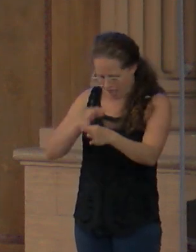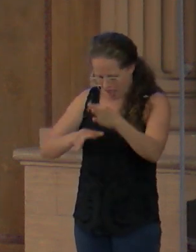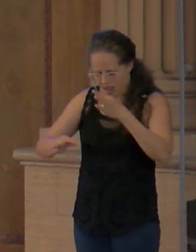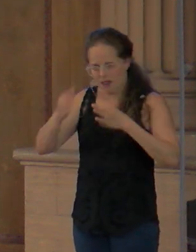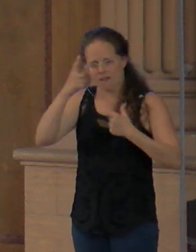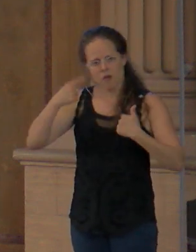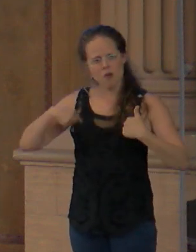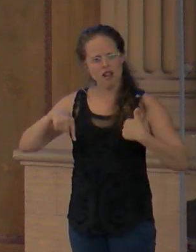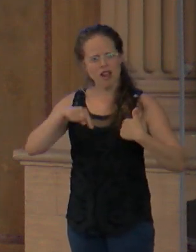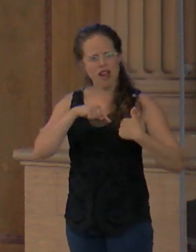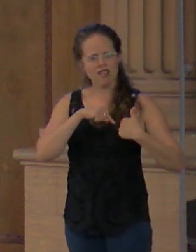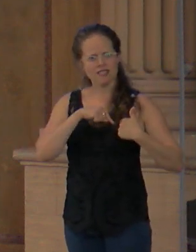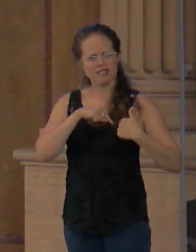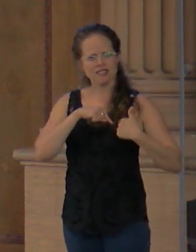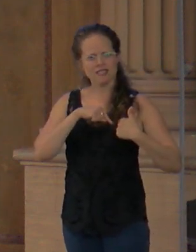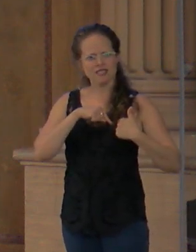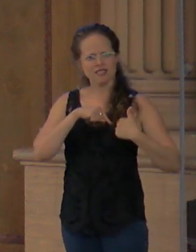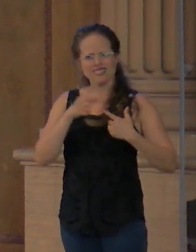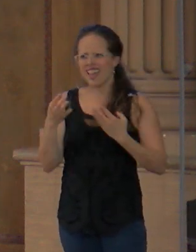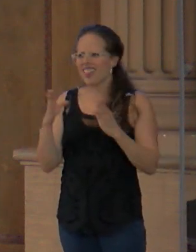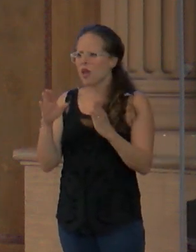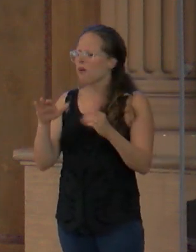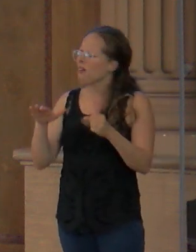undeserved forgiveness and salvation.